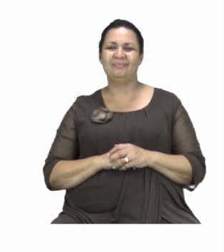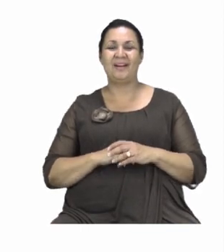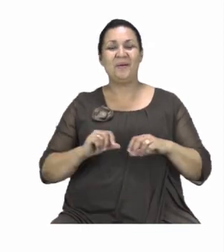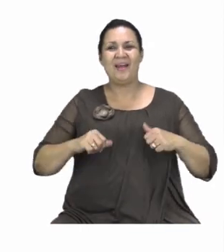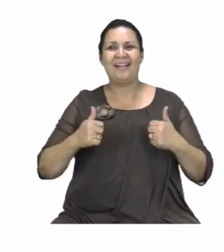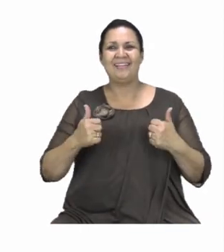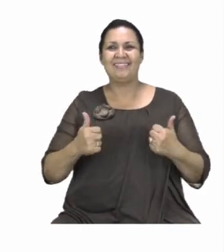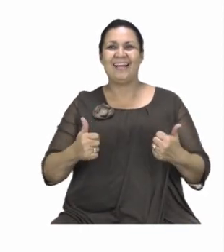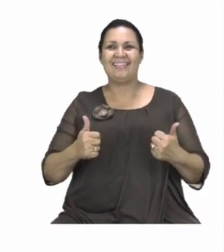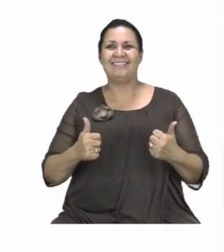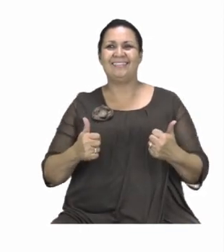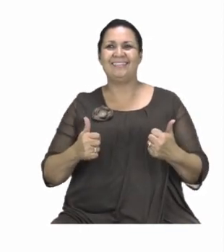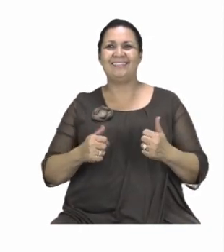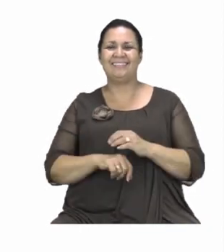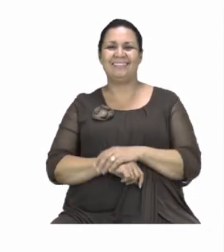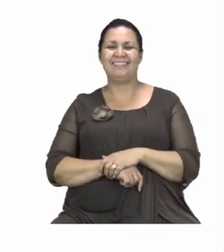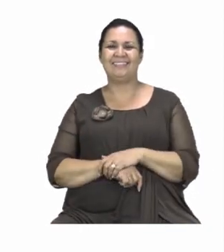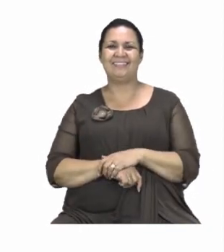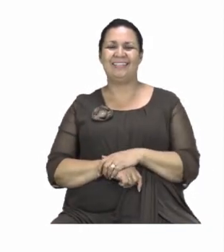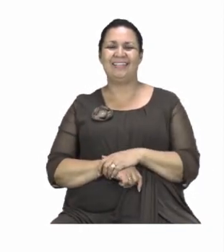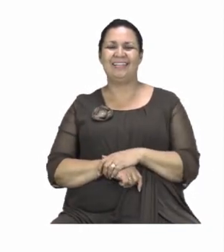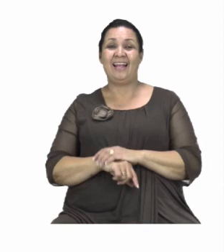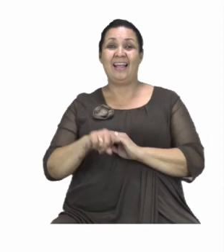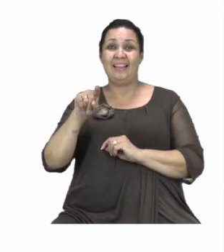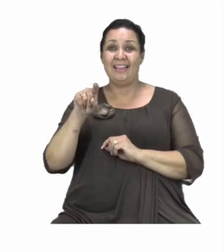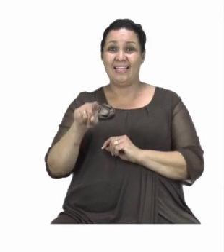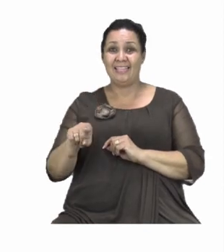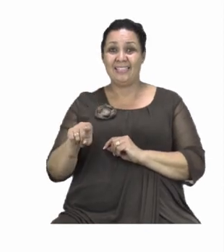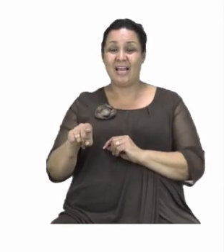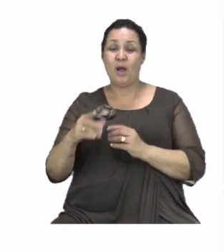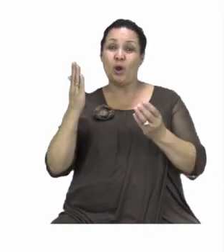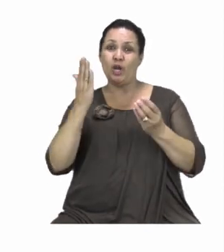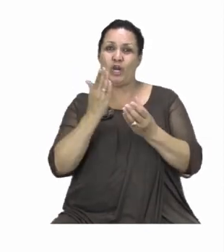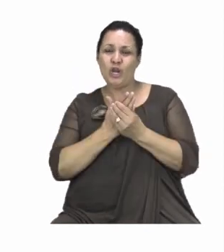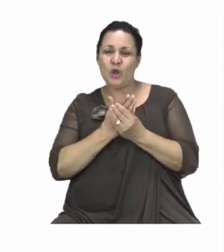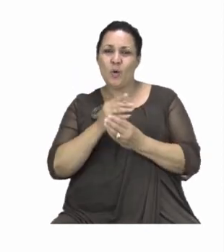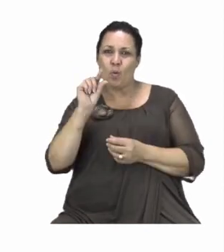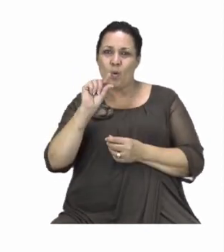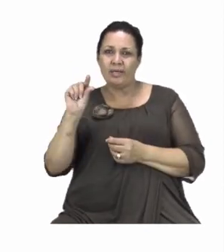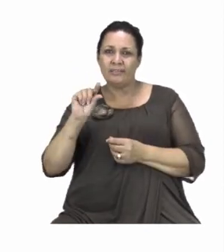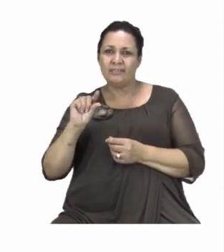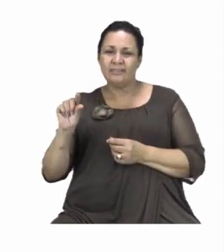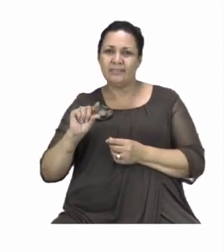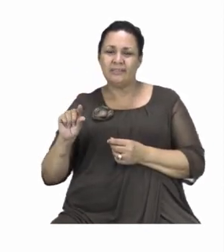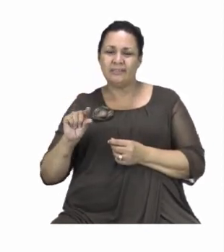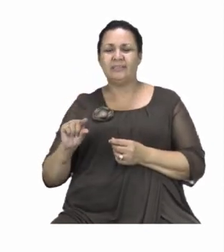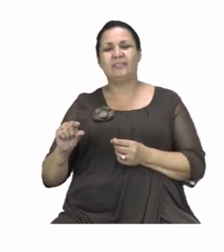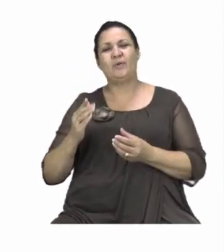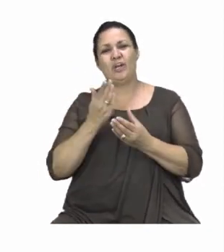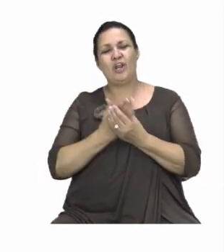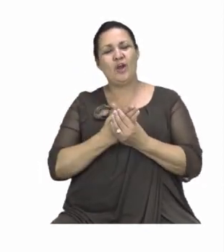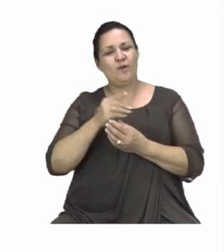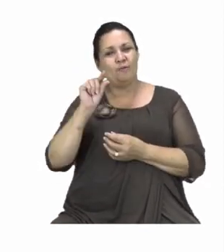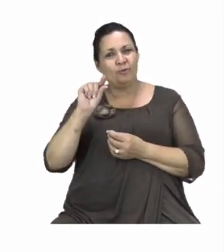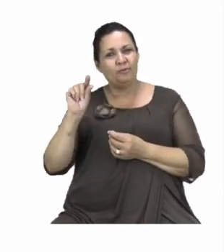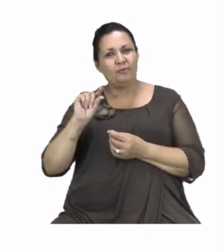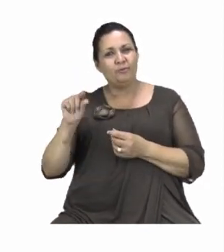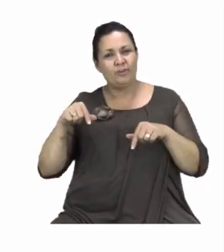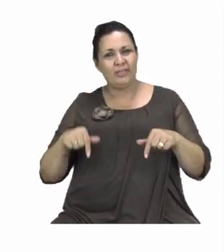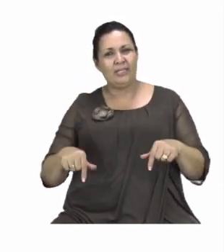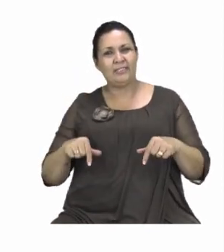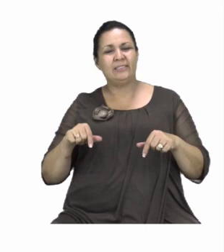Well done. So these are our new words, our vocabulary words for this